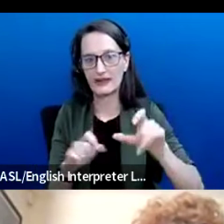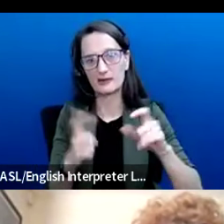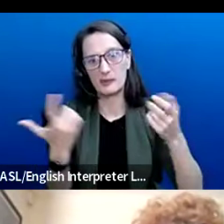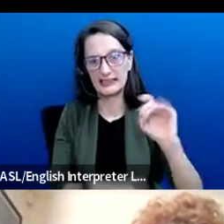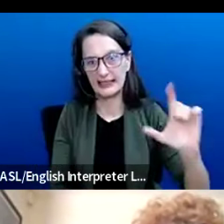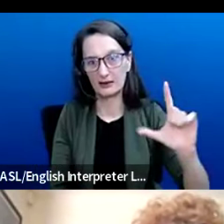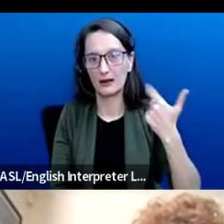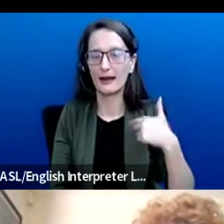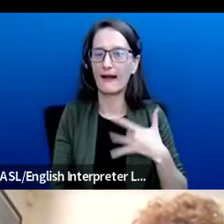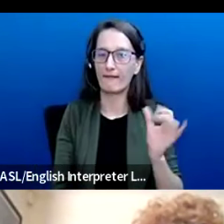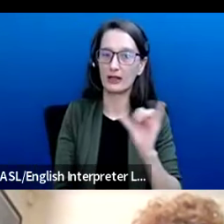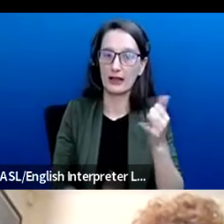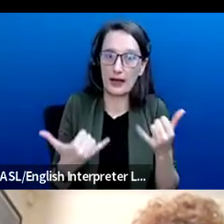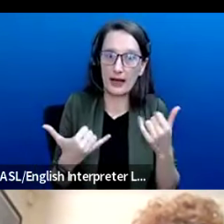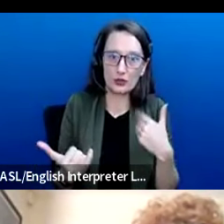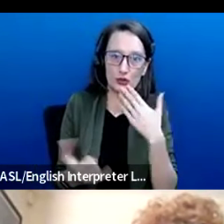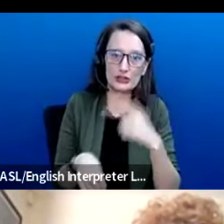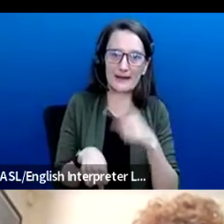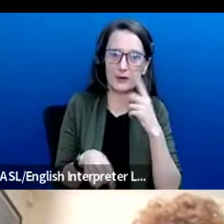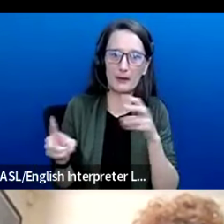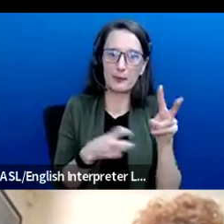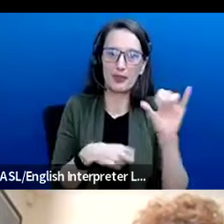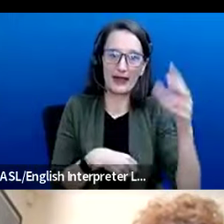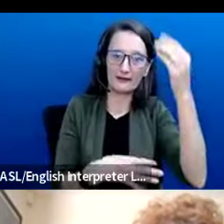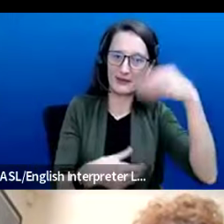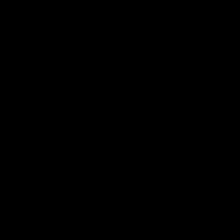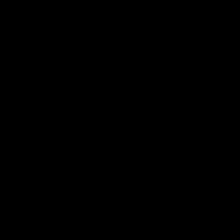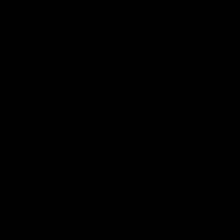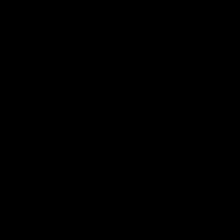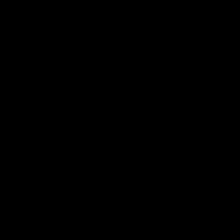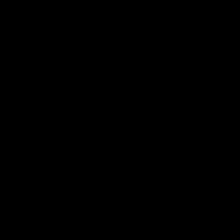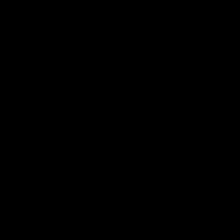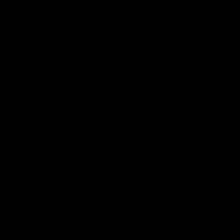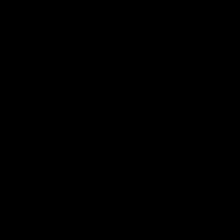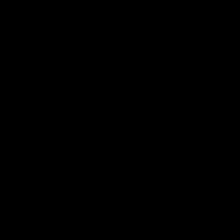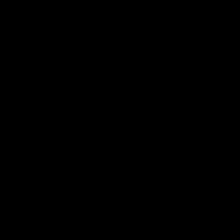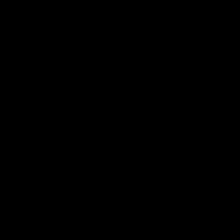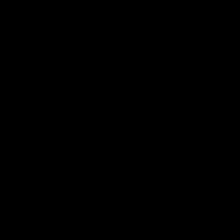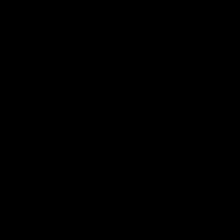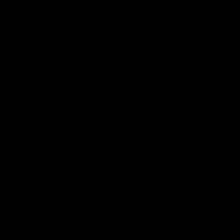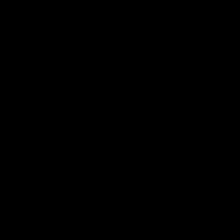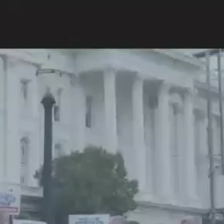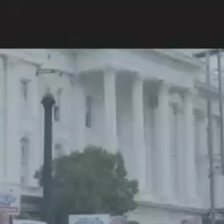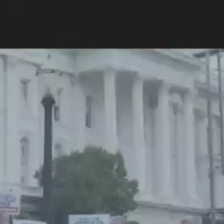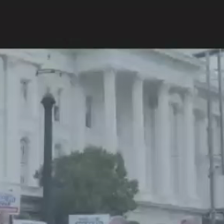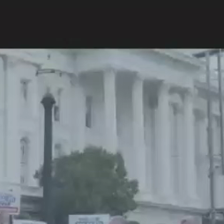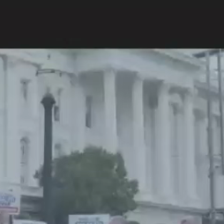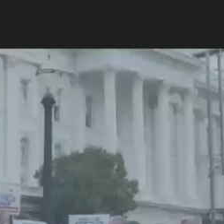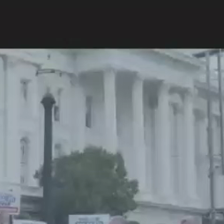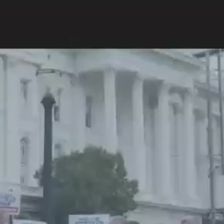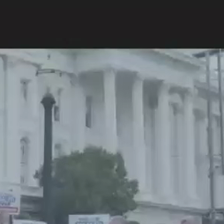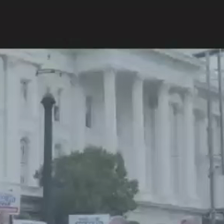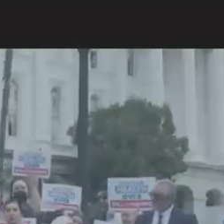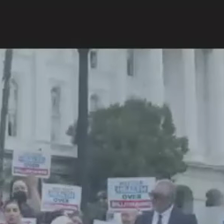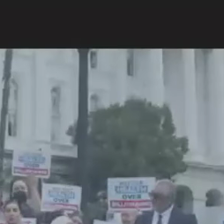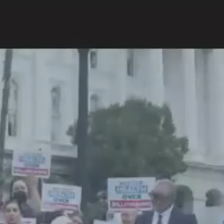me to drop that information in the chat and then call on Lindsay Dyba if I can, or anyone else that